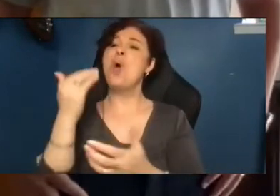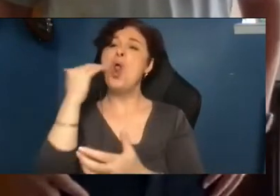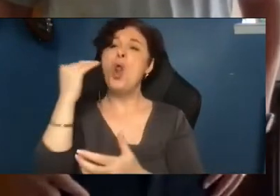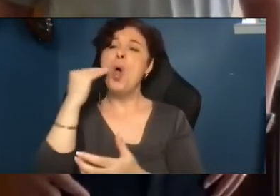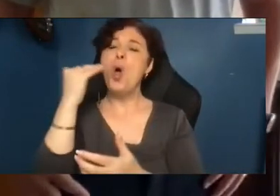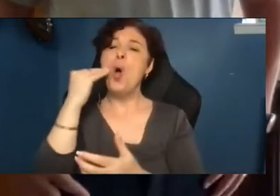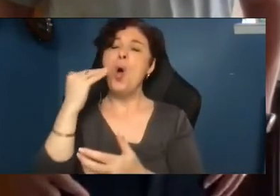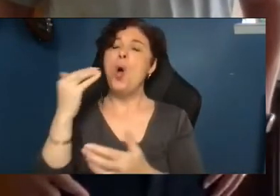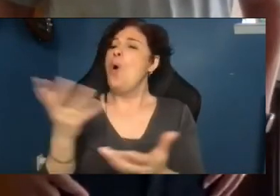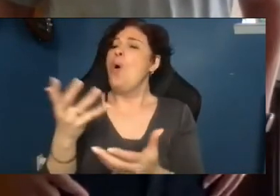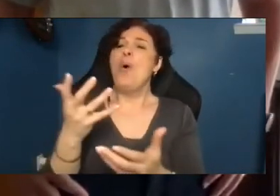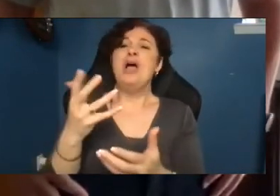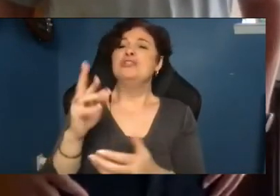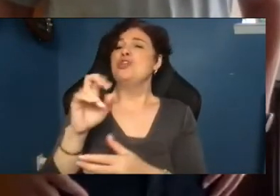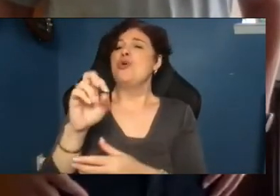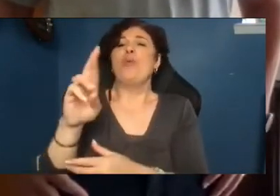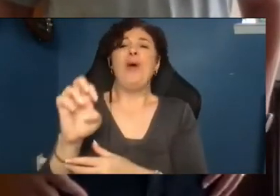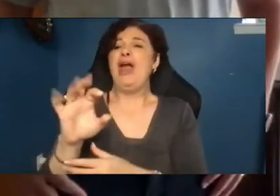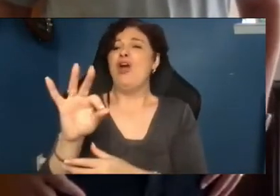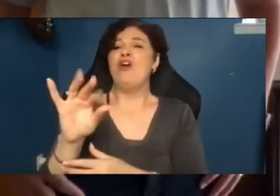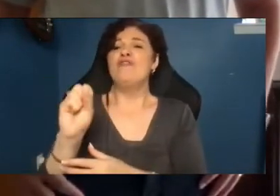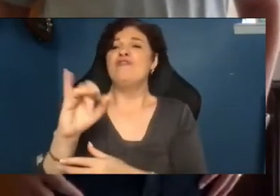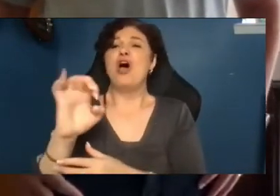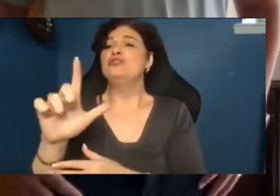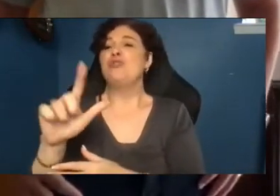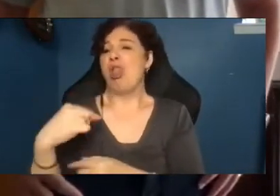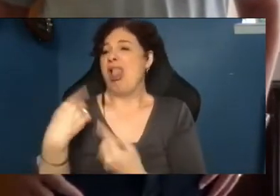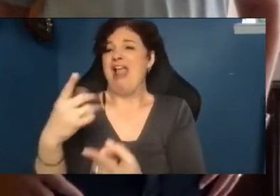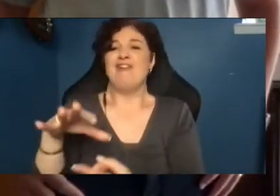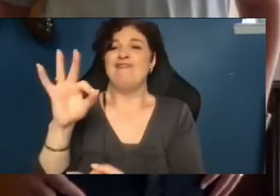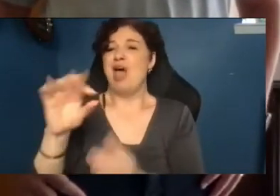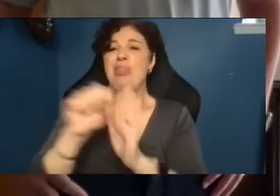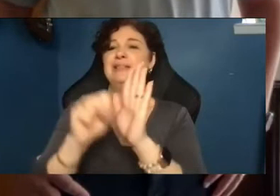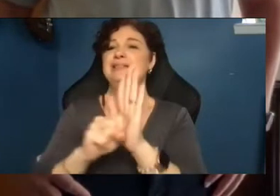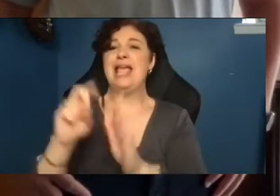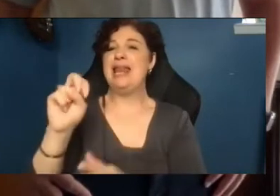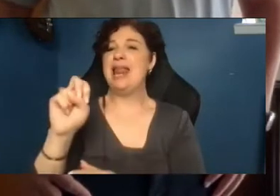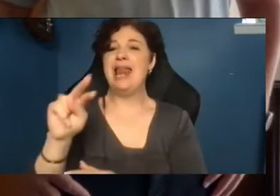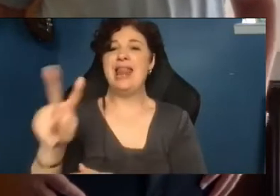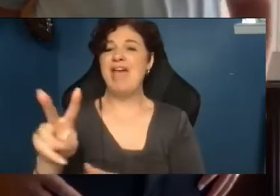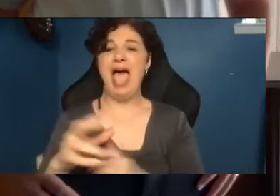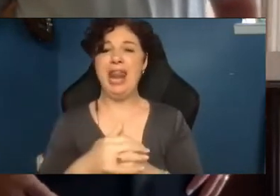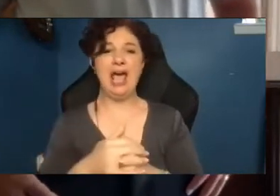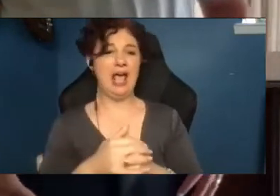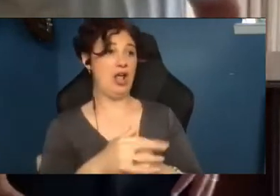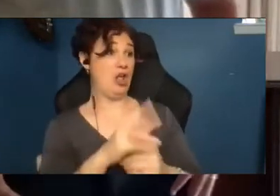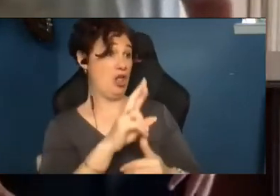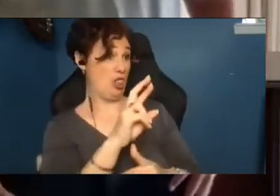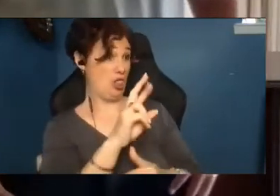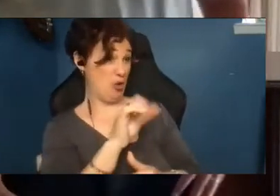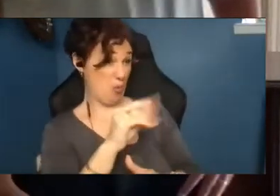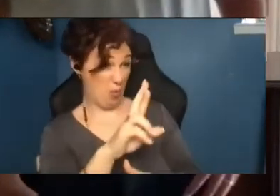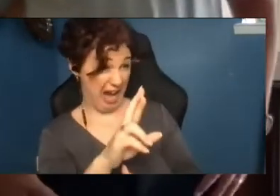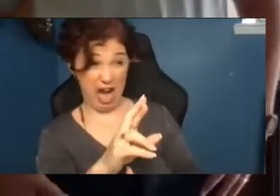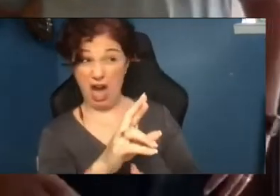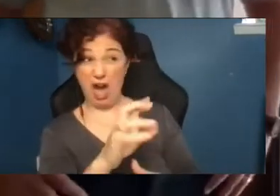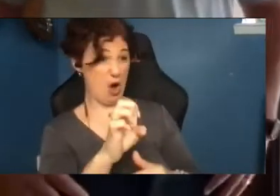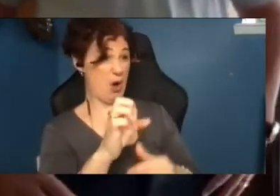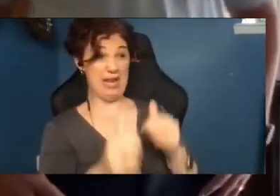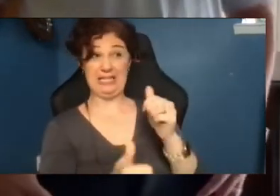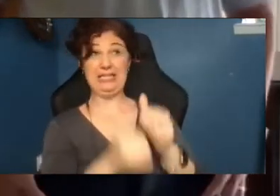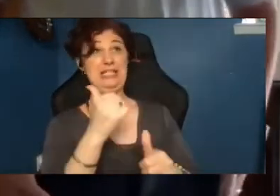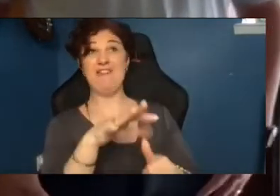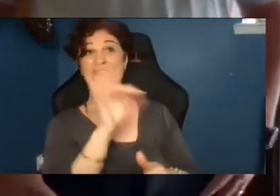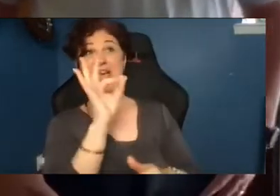know, what is the rarest fossil ever found in the state of Nevada? The rarest fossil ever found in the state of